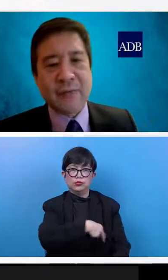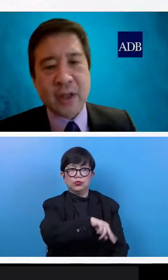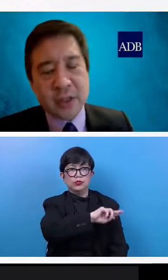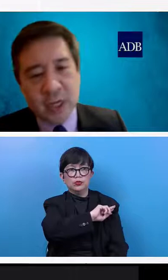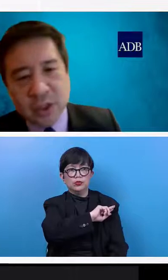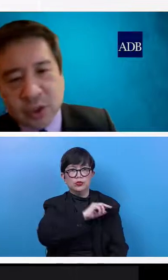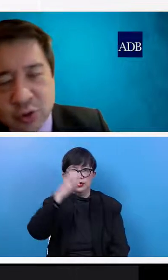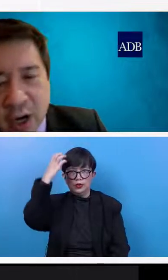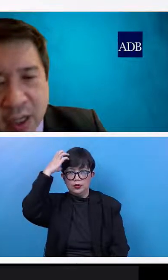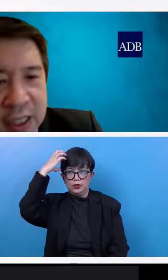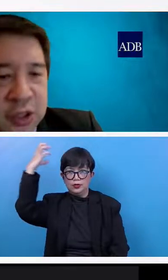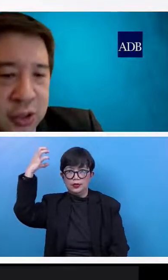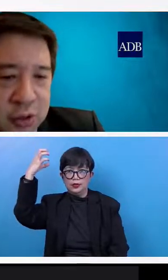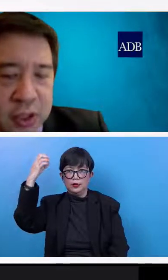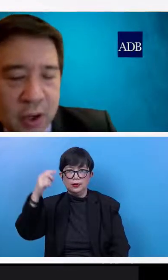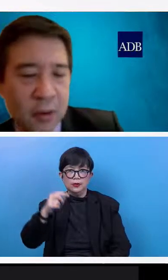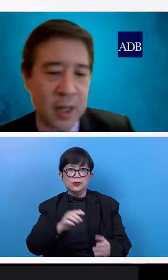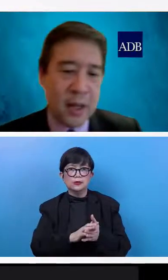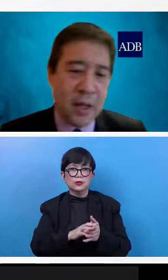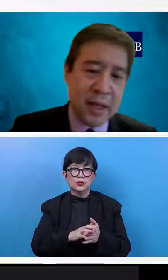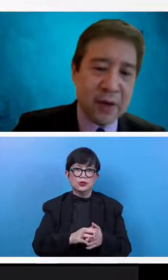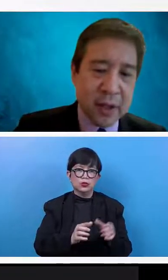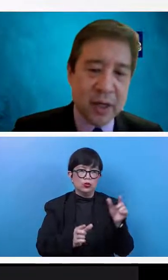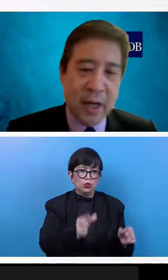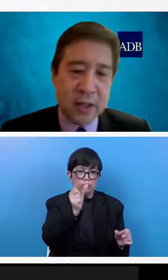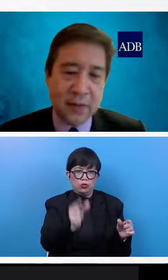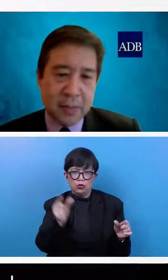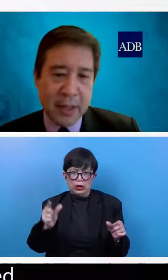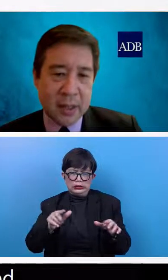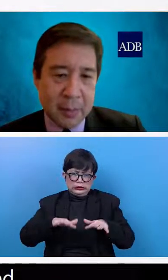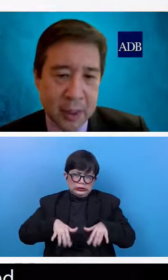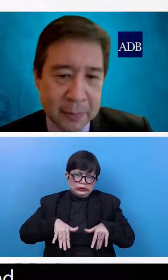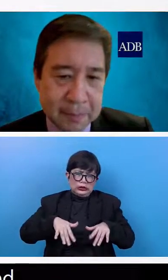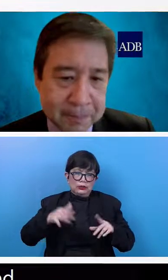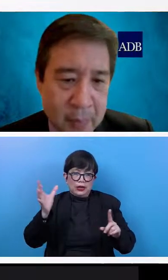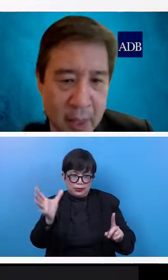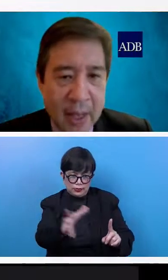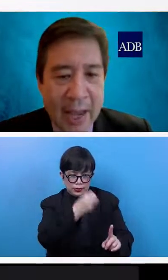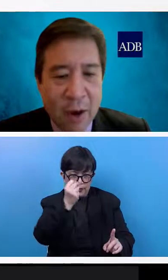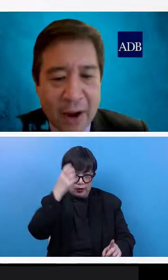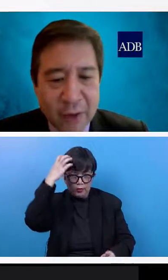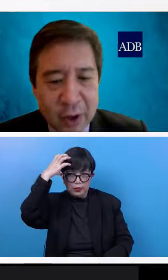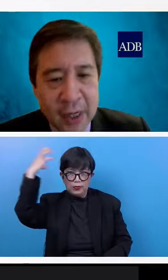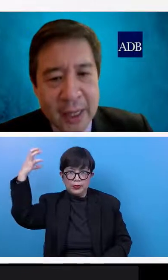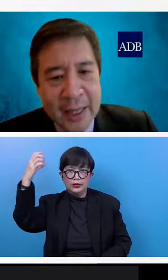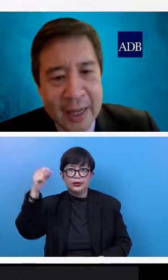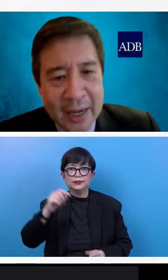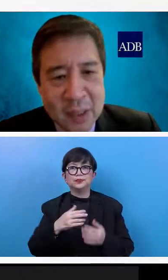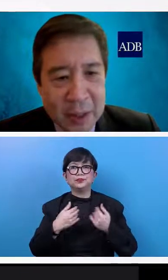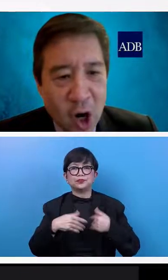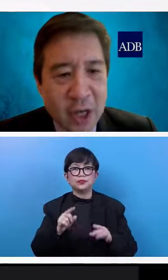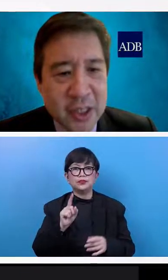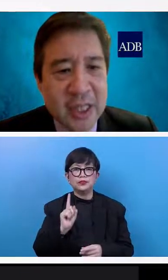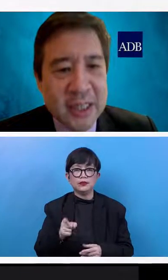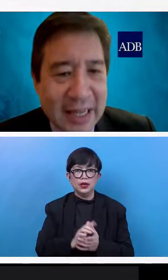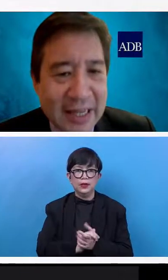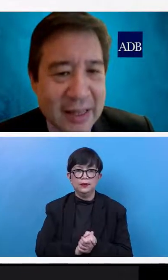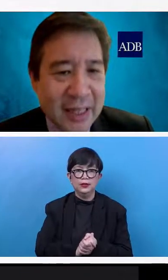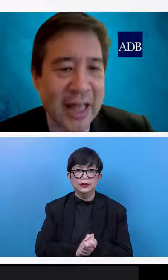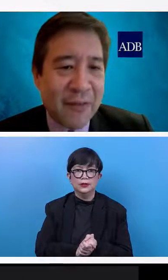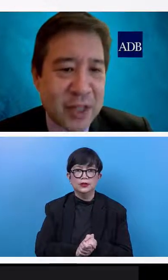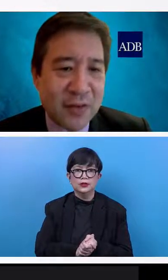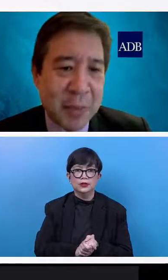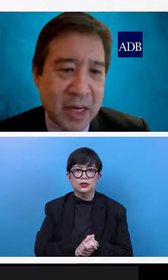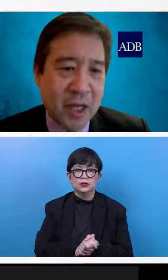they felt such a strong need to do so, given the challenge of the pandemic. However, it's been hard to sustain